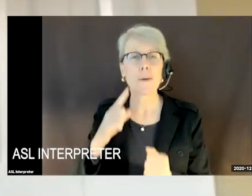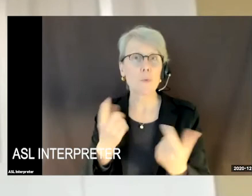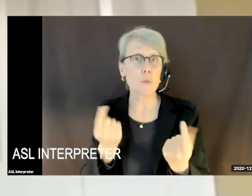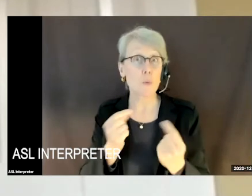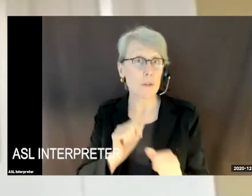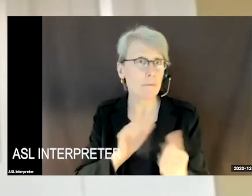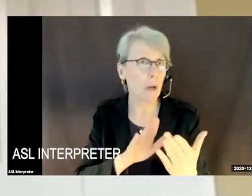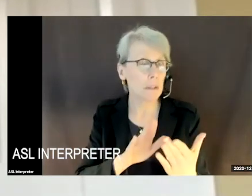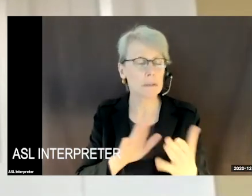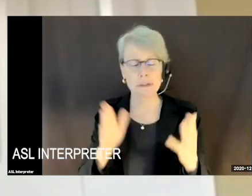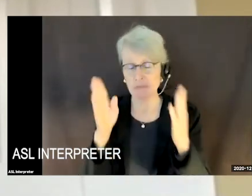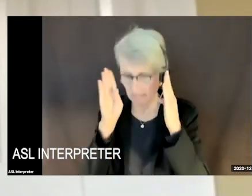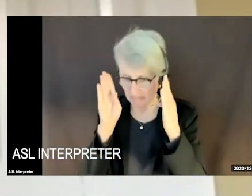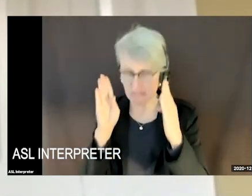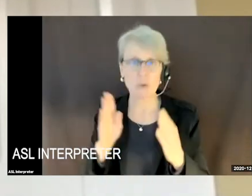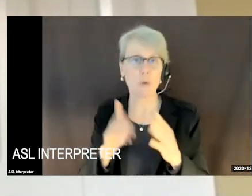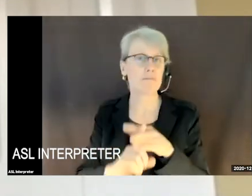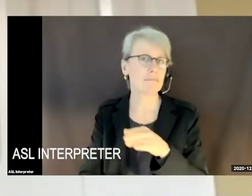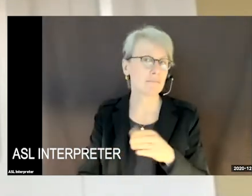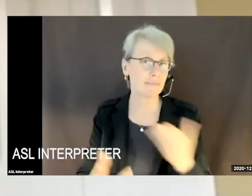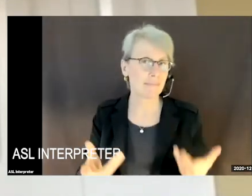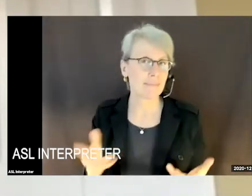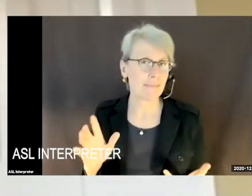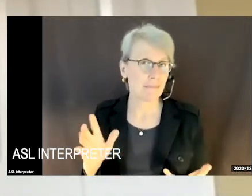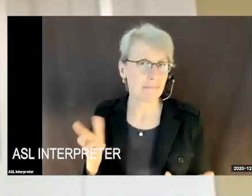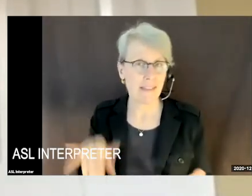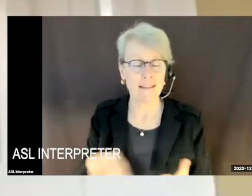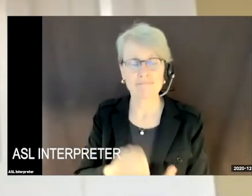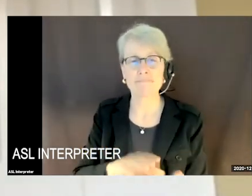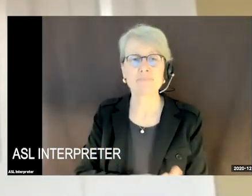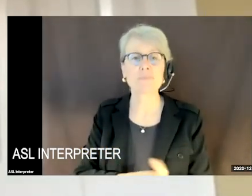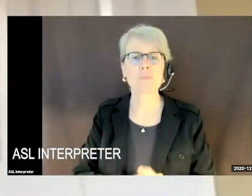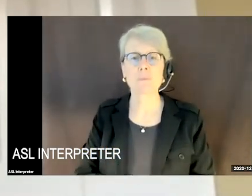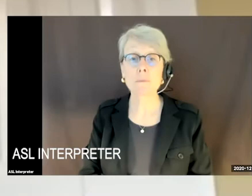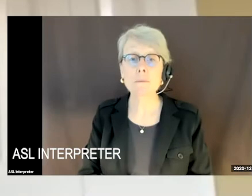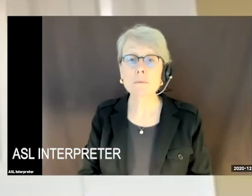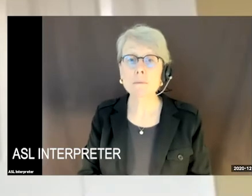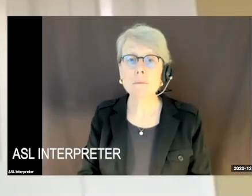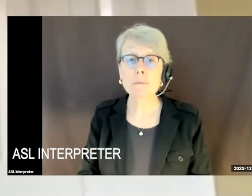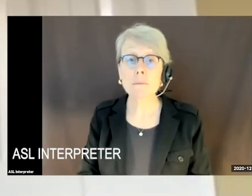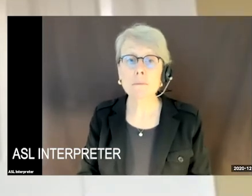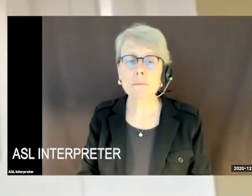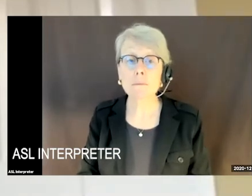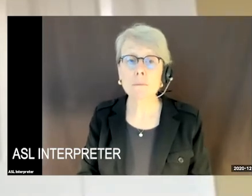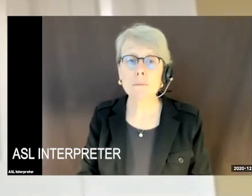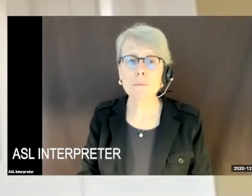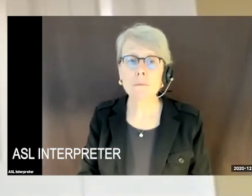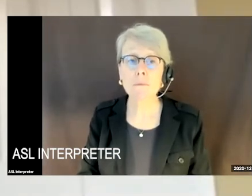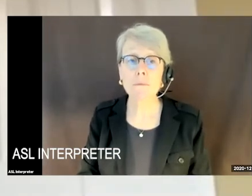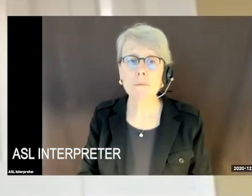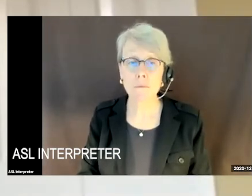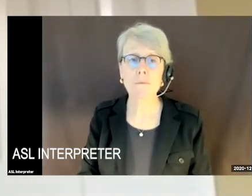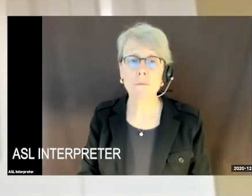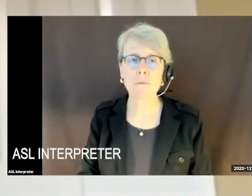Then we were talking about finding an easy way out, walking out. So I did that. I did some flags,